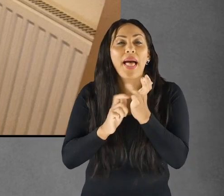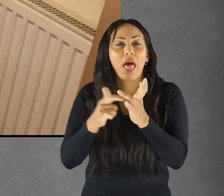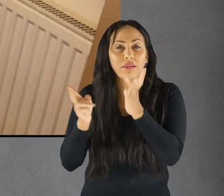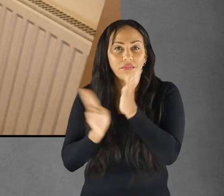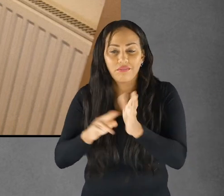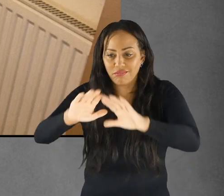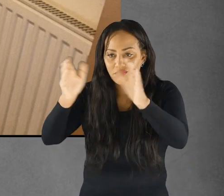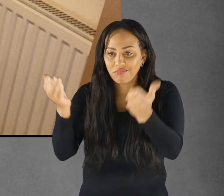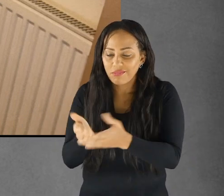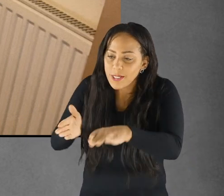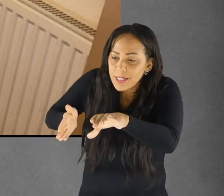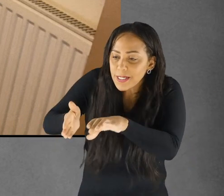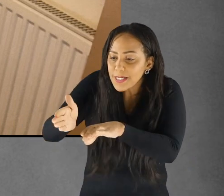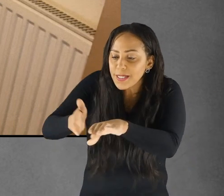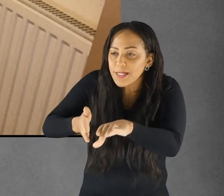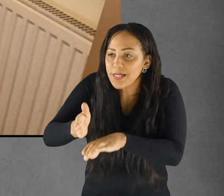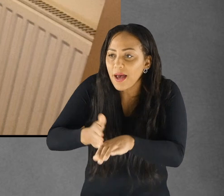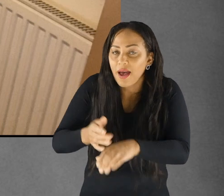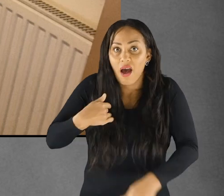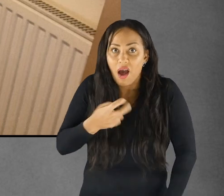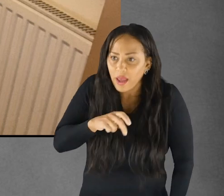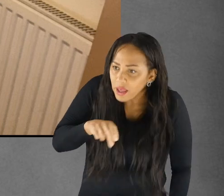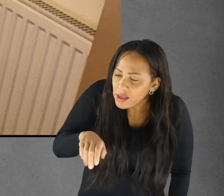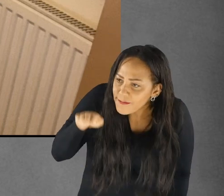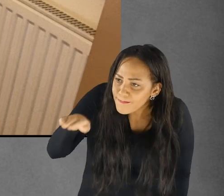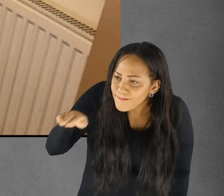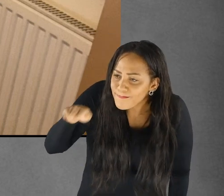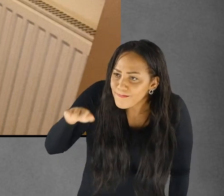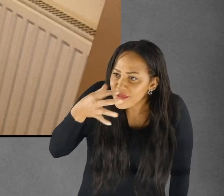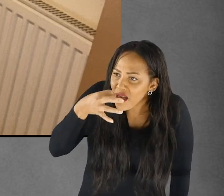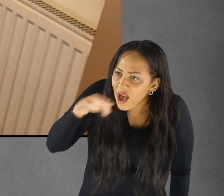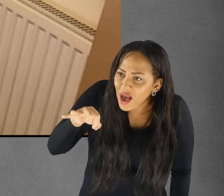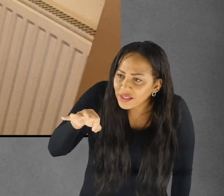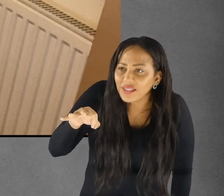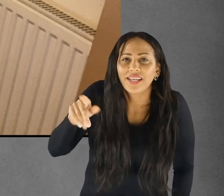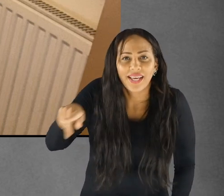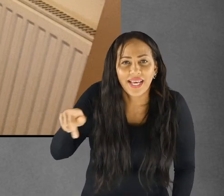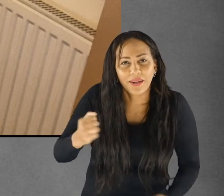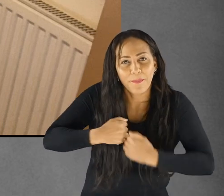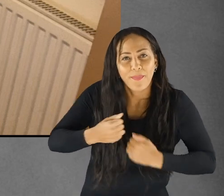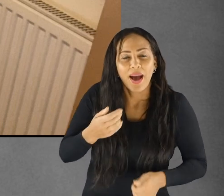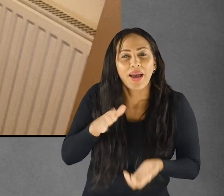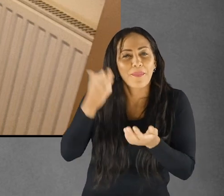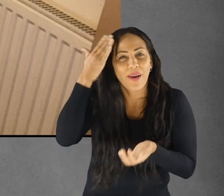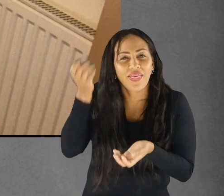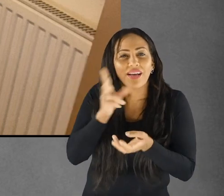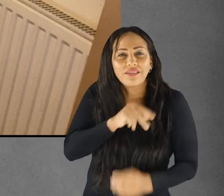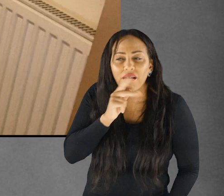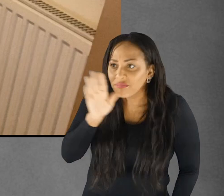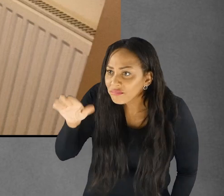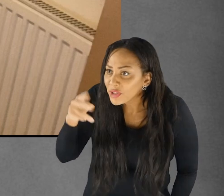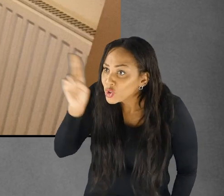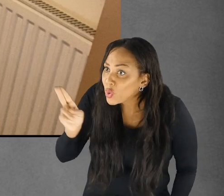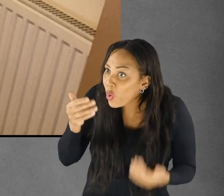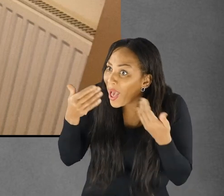I crouched down in front of him and I tried to get him to look me in the eye as I asked him in Gujarati if school